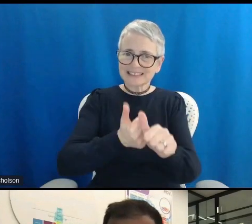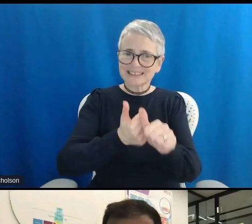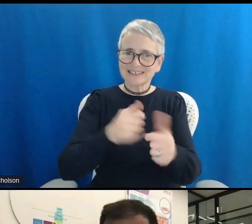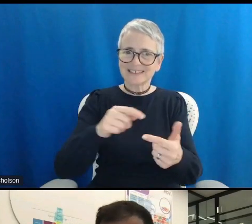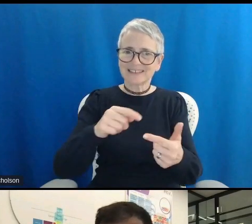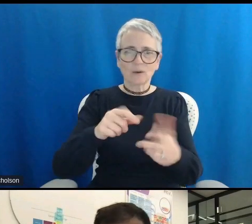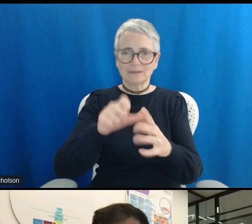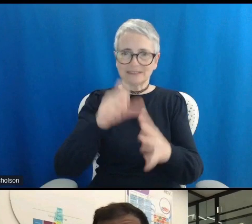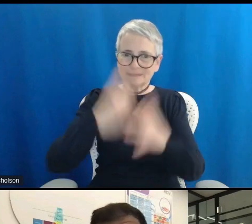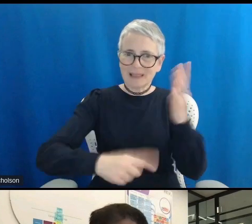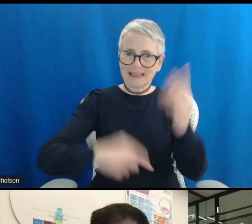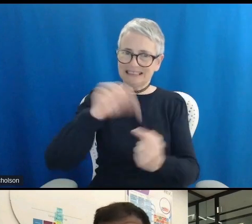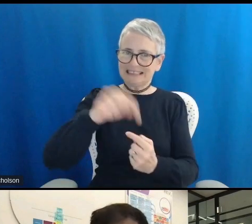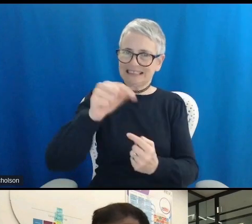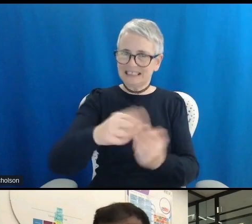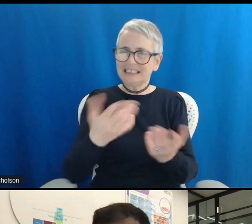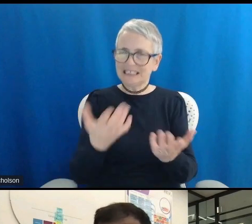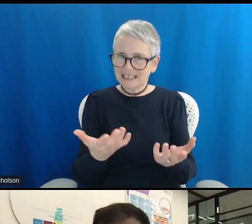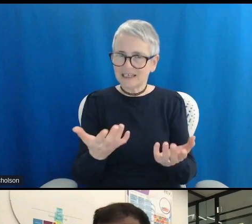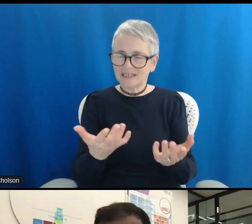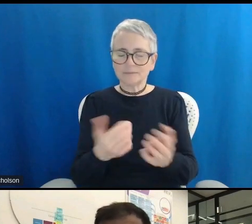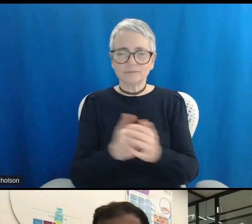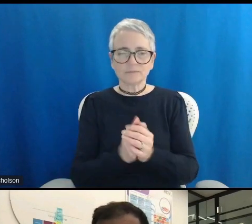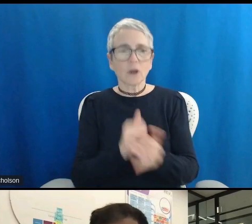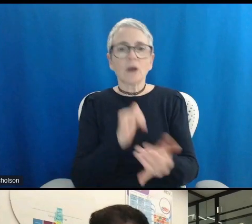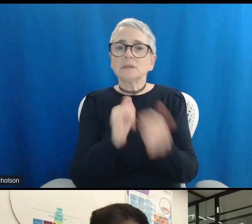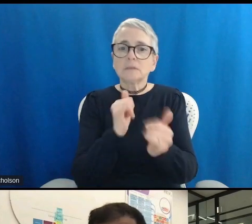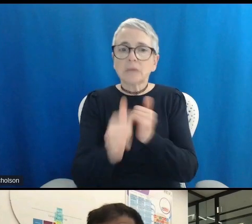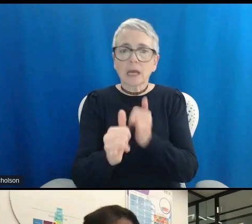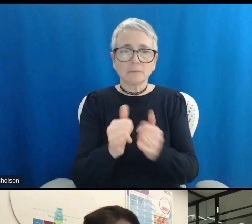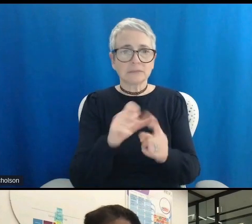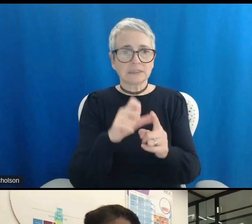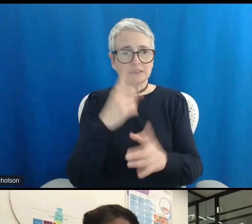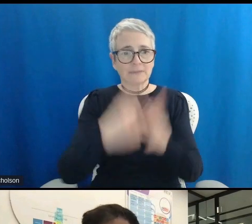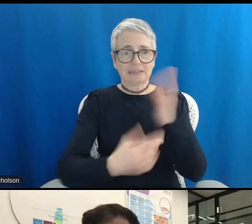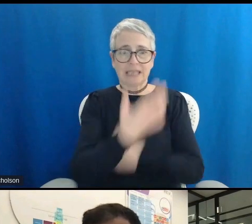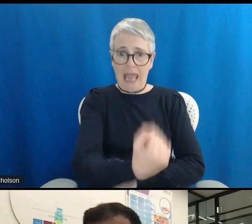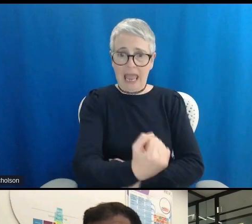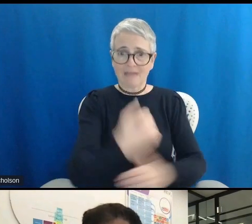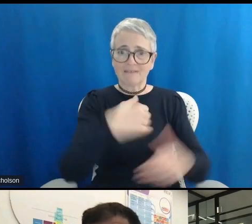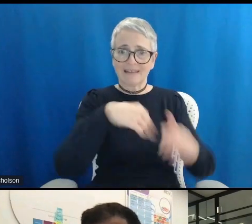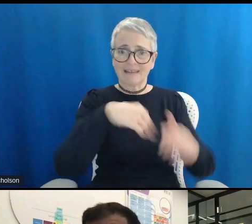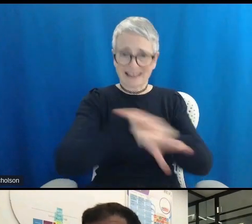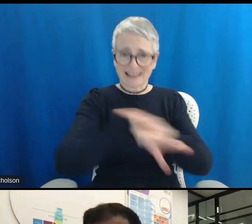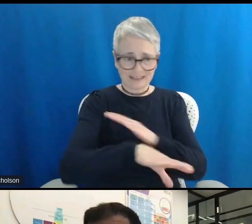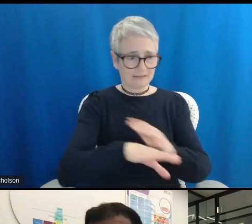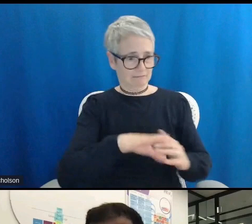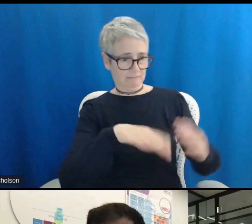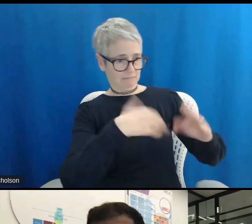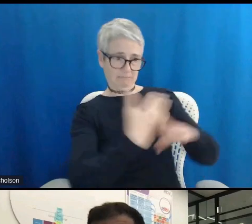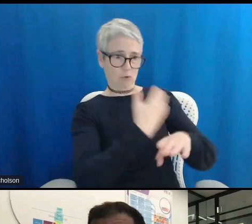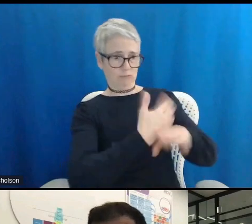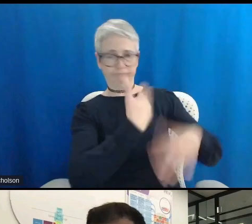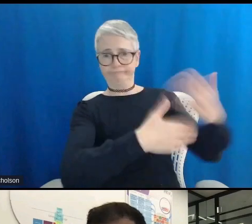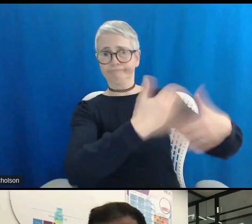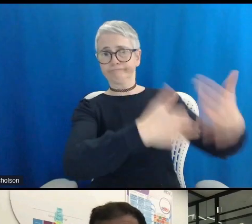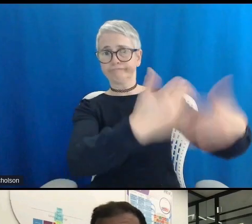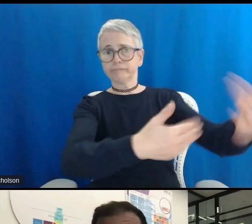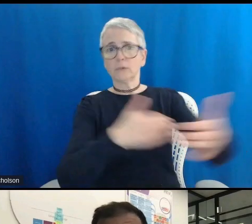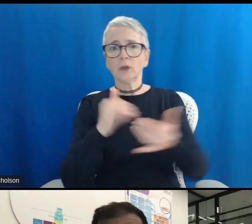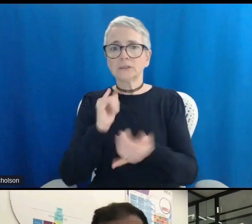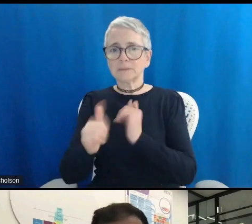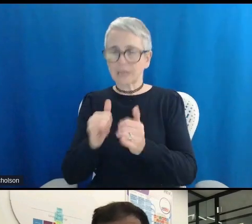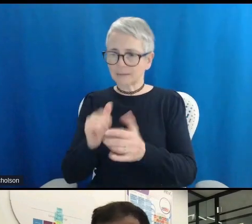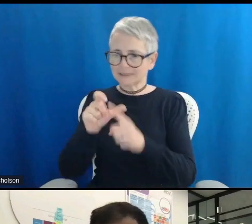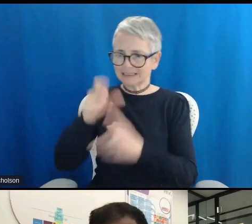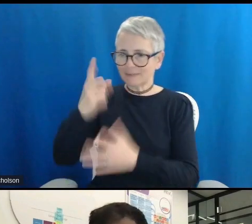accessibility employment and they have diversity within the organization, and that's great. And other organizations, of course, do some things related to innovation,